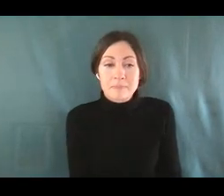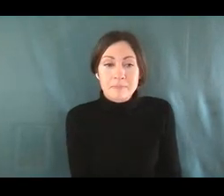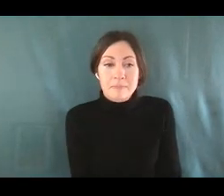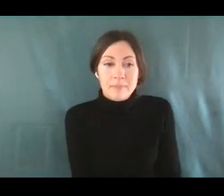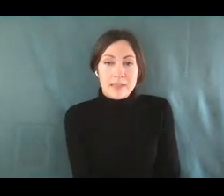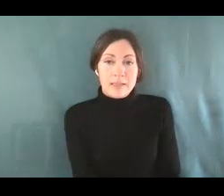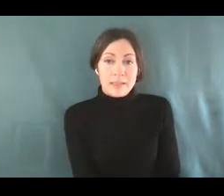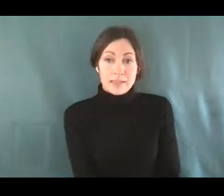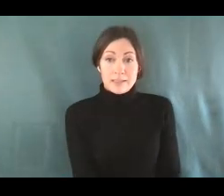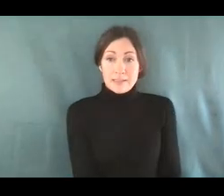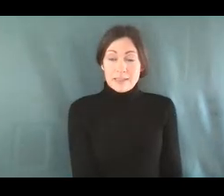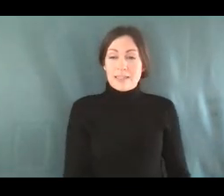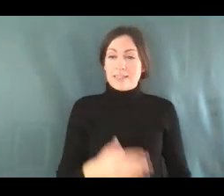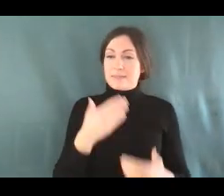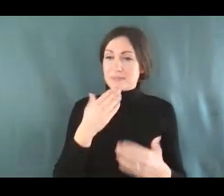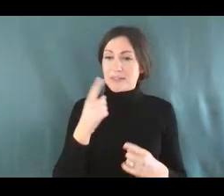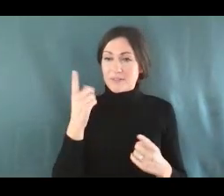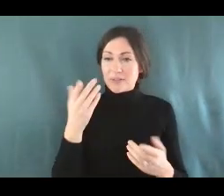Thank you for having me.